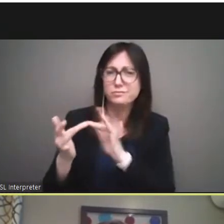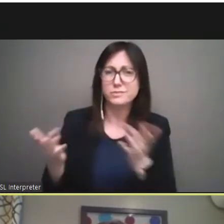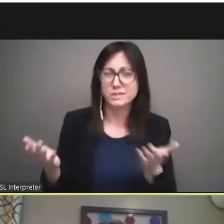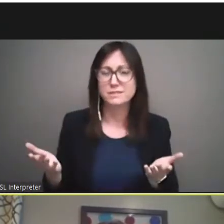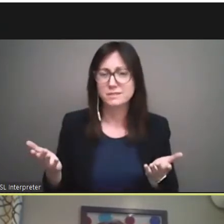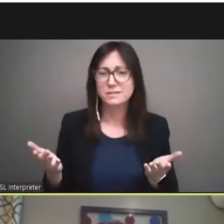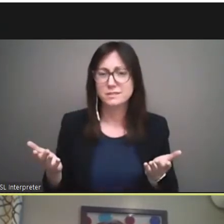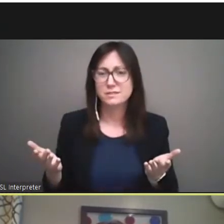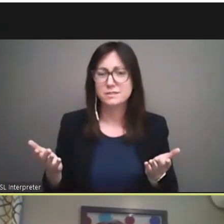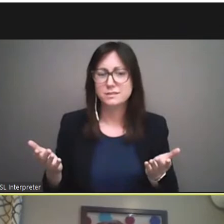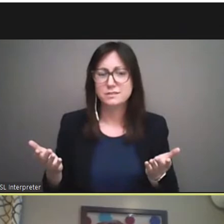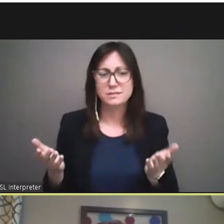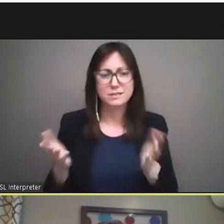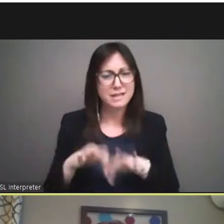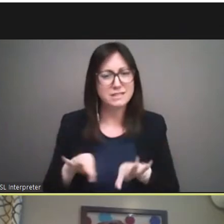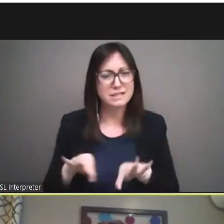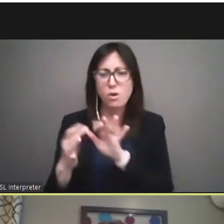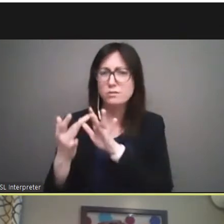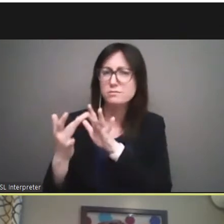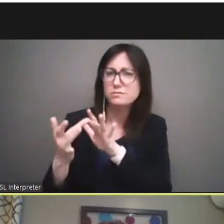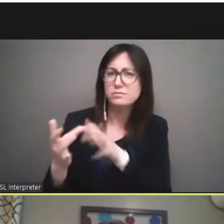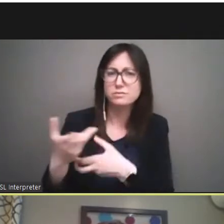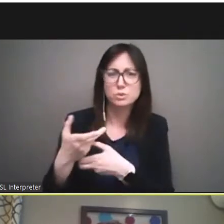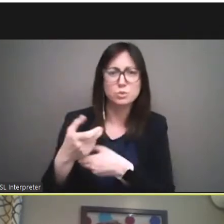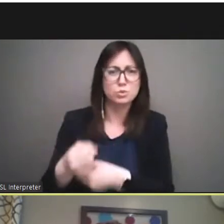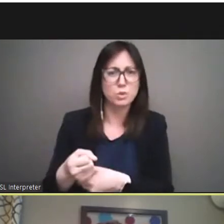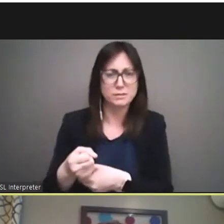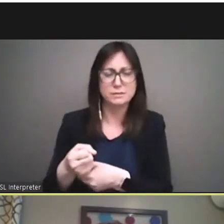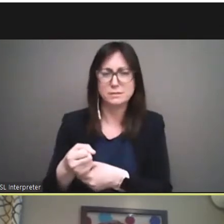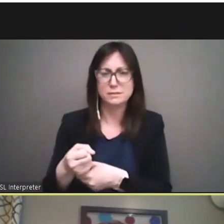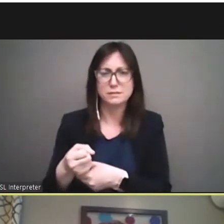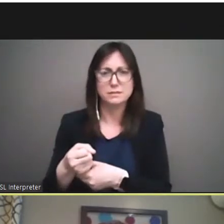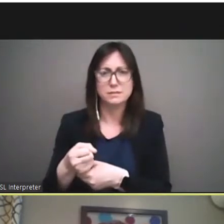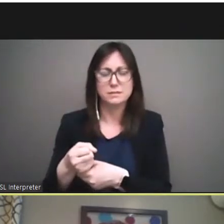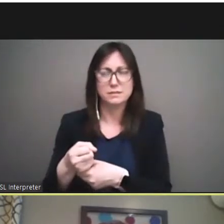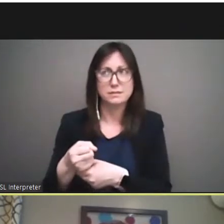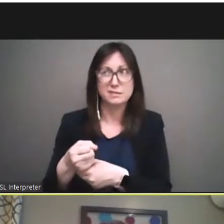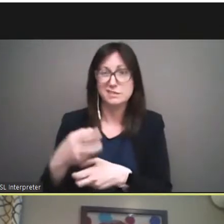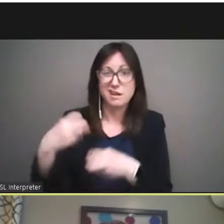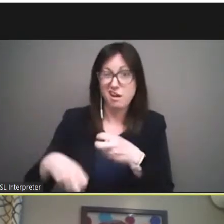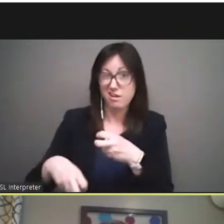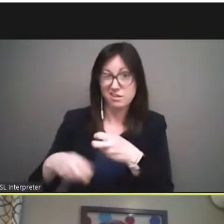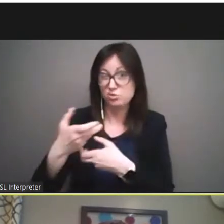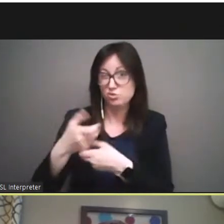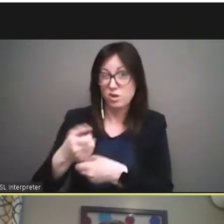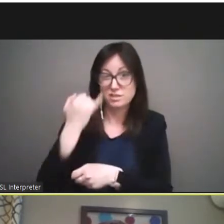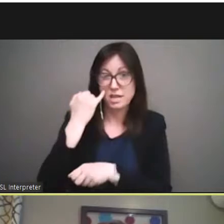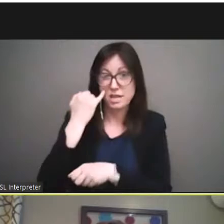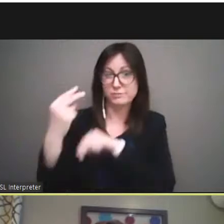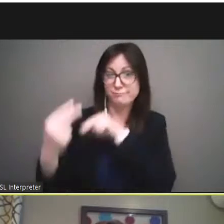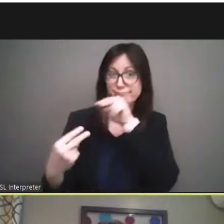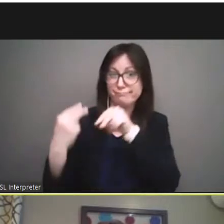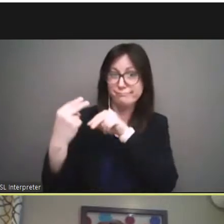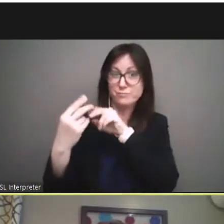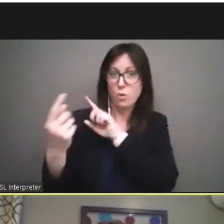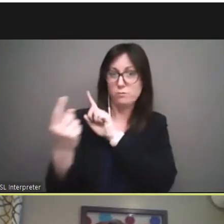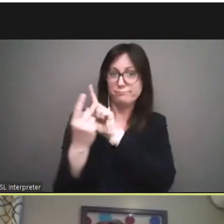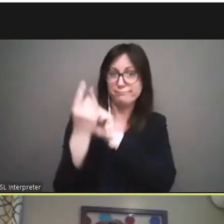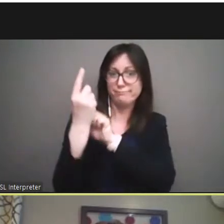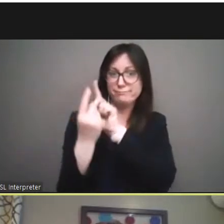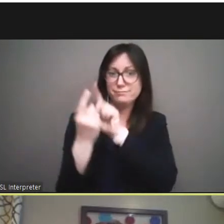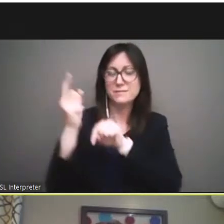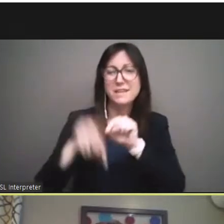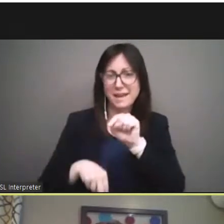that connection and trust you have when you can't see the other person. So that's been something